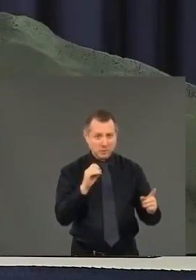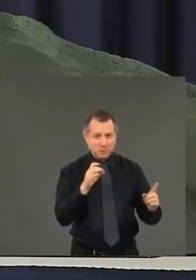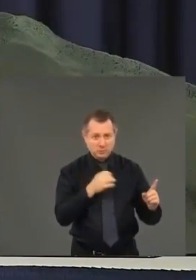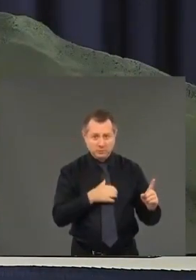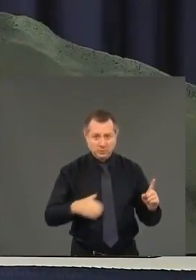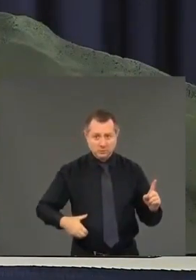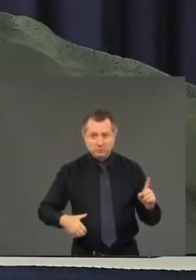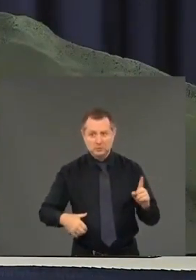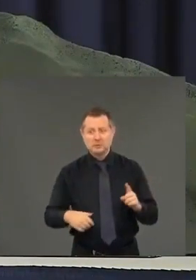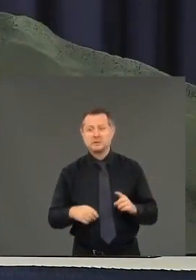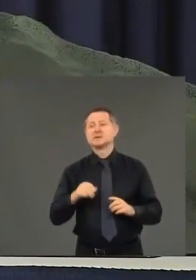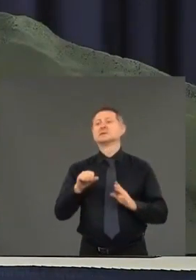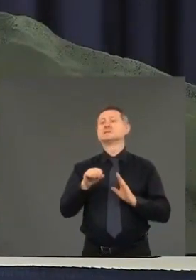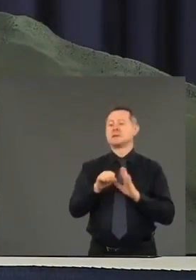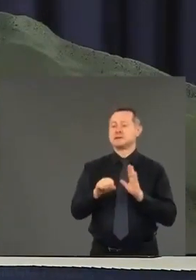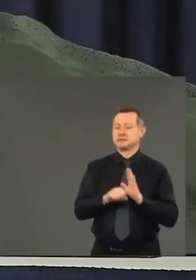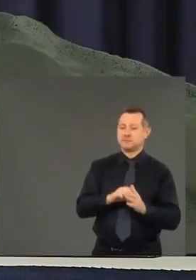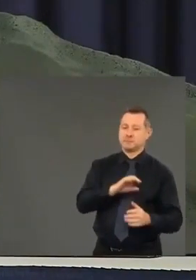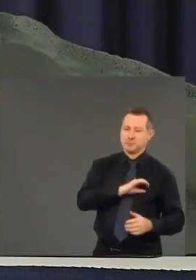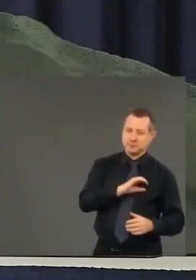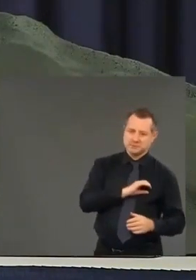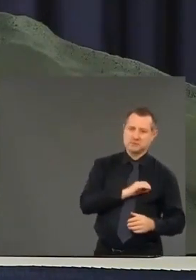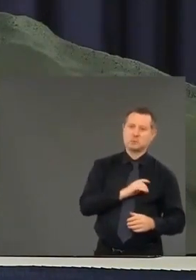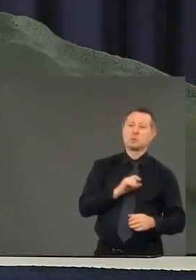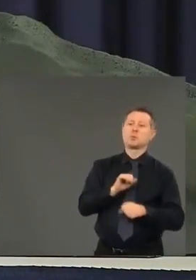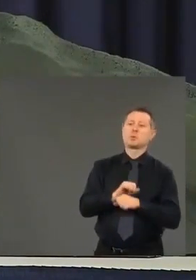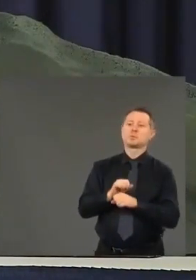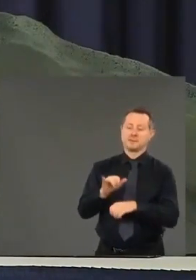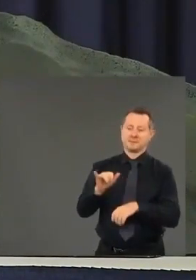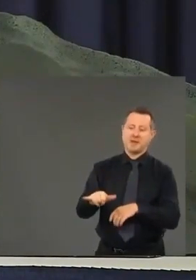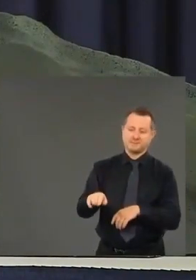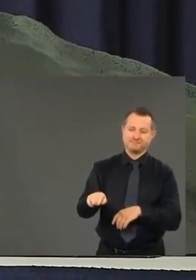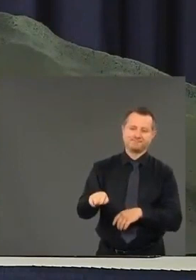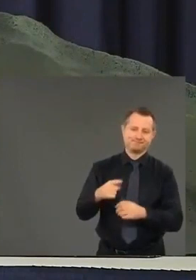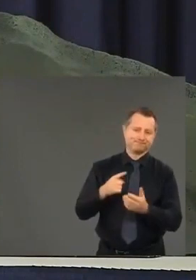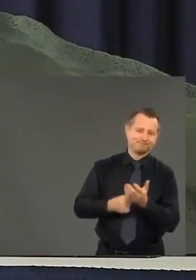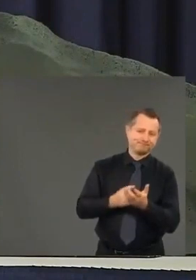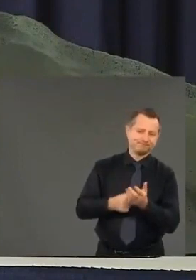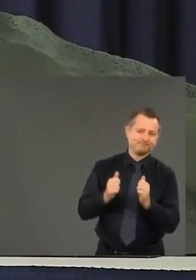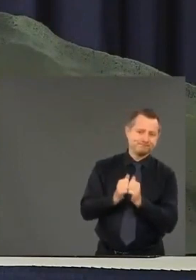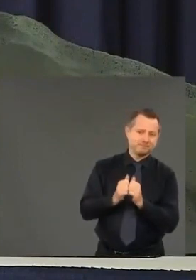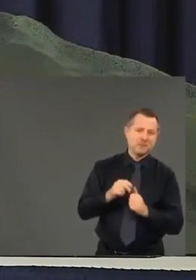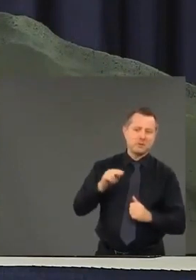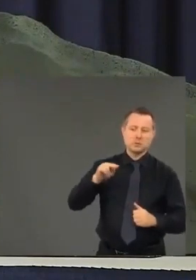The state police are working on it. They're speaking to the NYPD